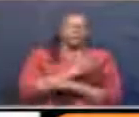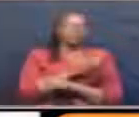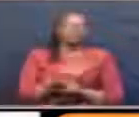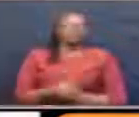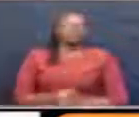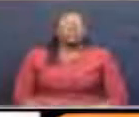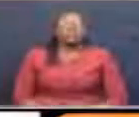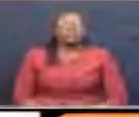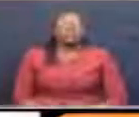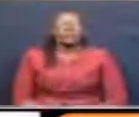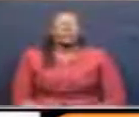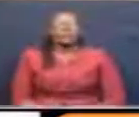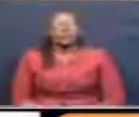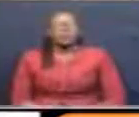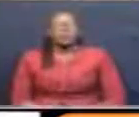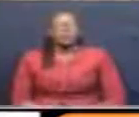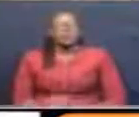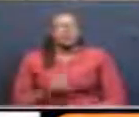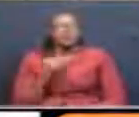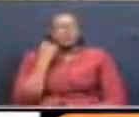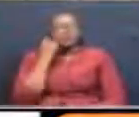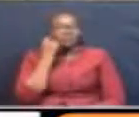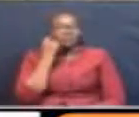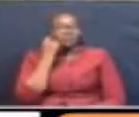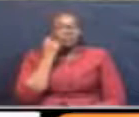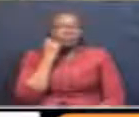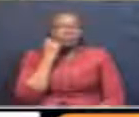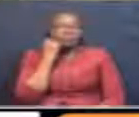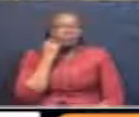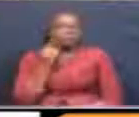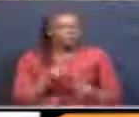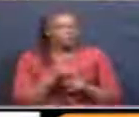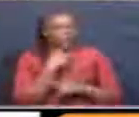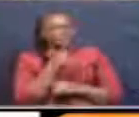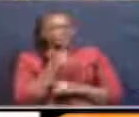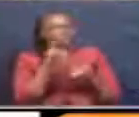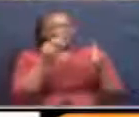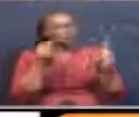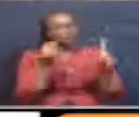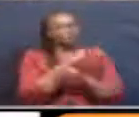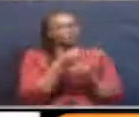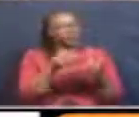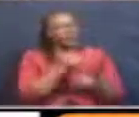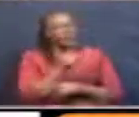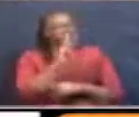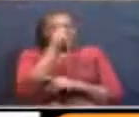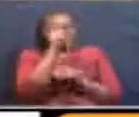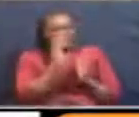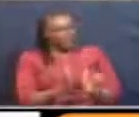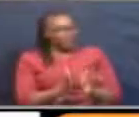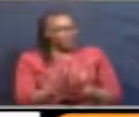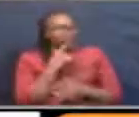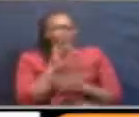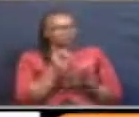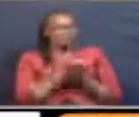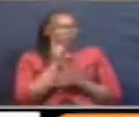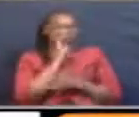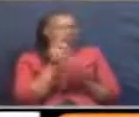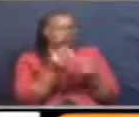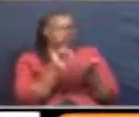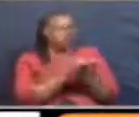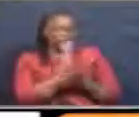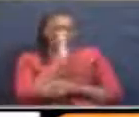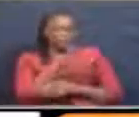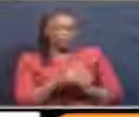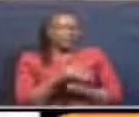And we really hope that persists. Yes. But you're saying, of course, the issue of brutality, because these are people, these are Kenyans still, you're saying that will be addressed